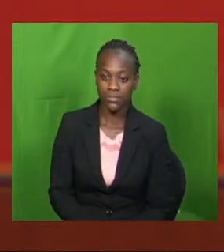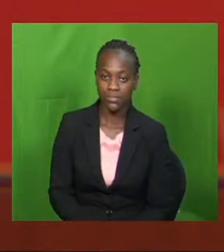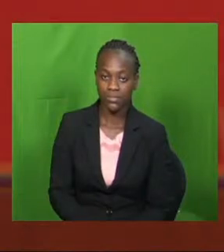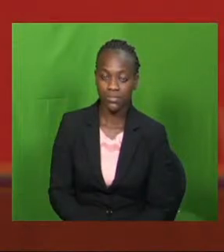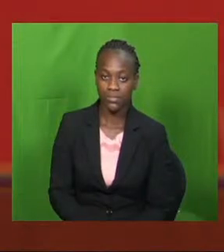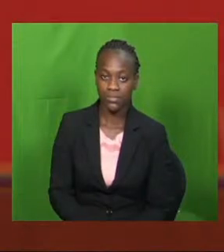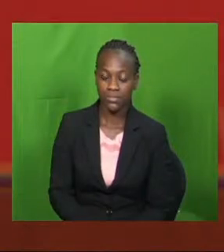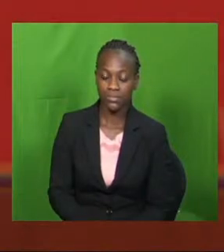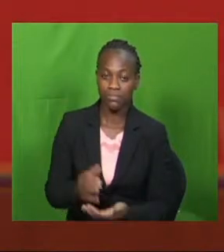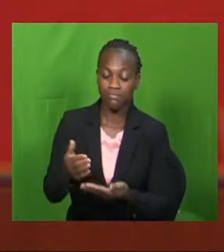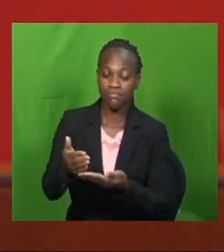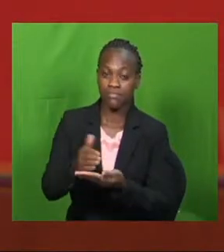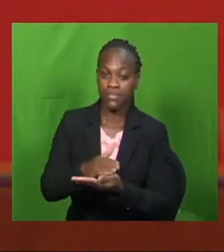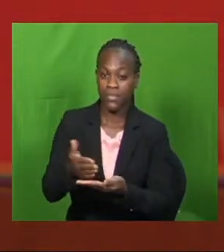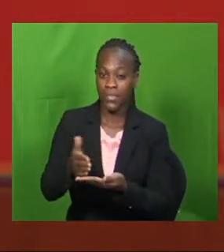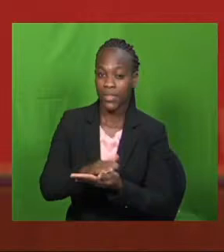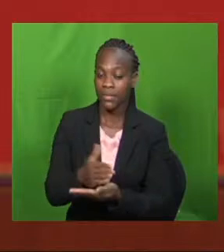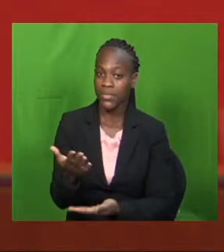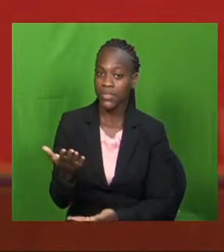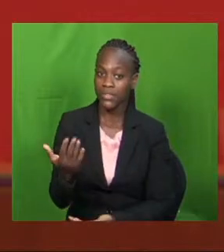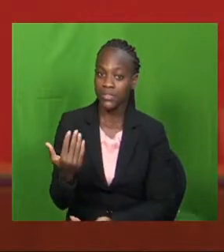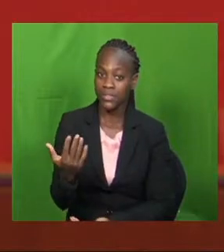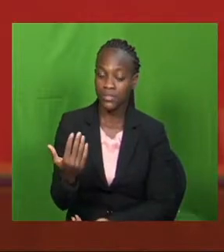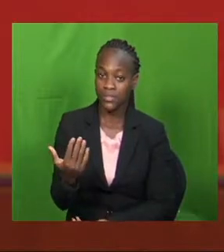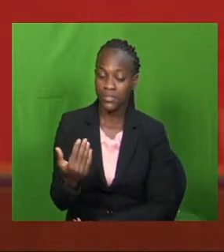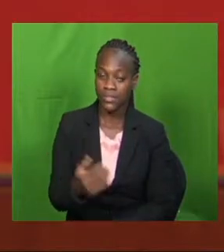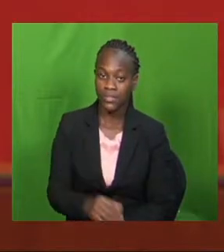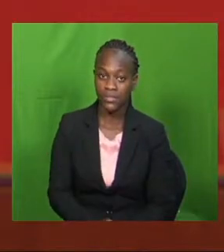Page number 15.